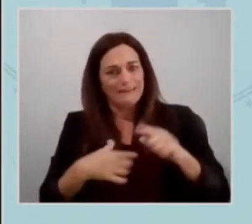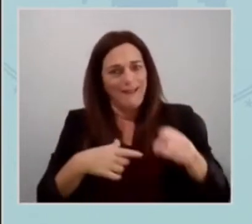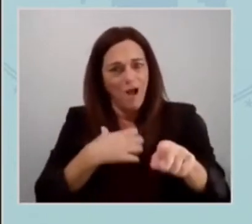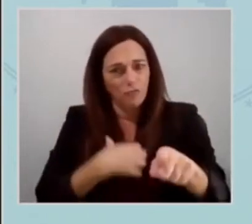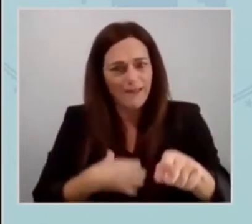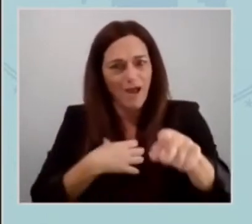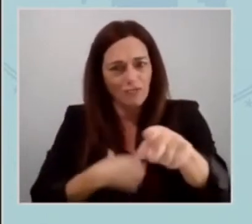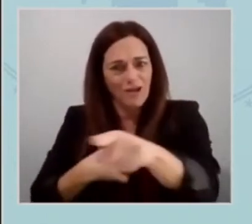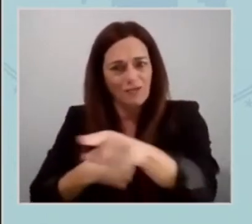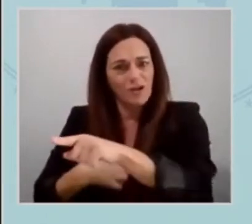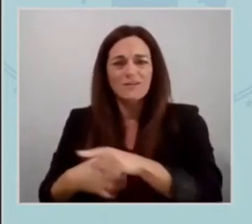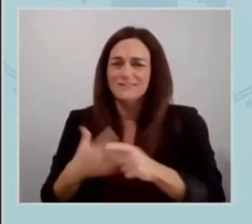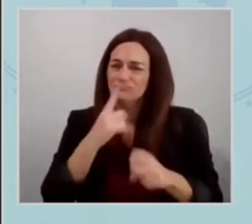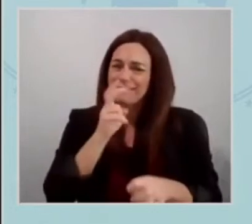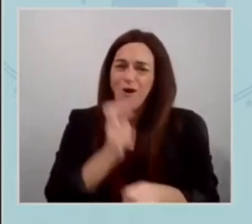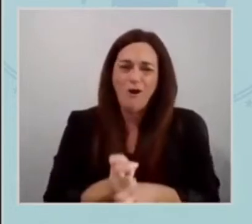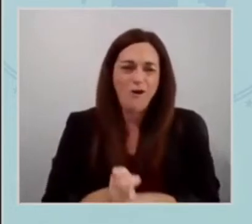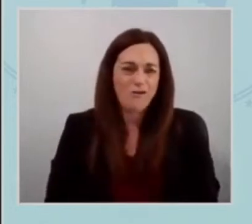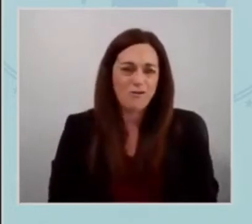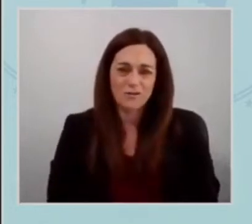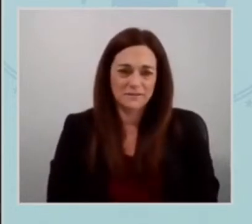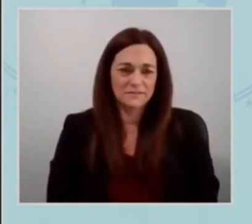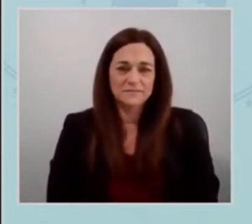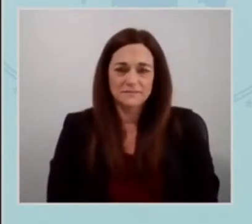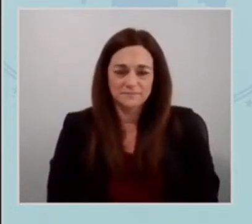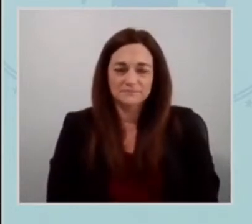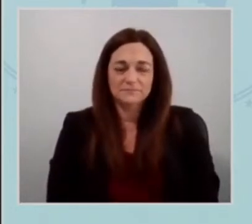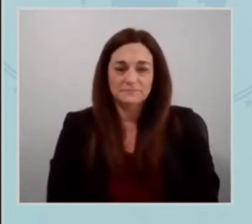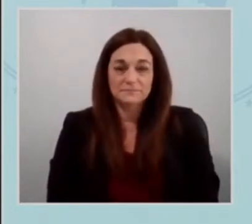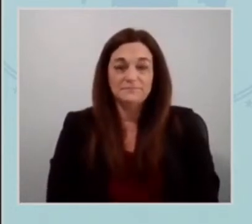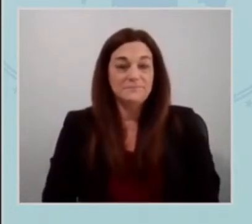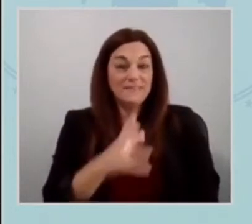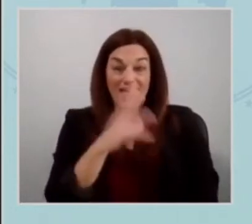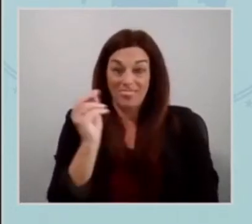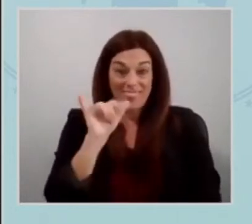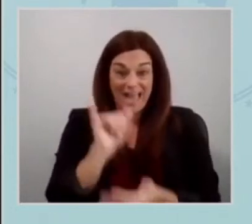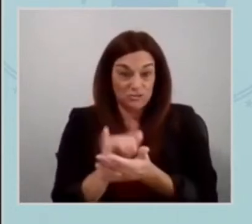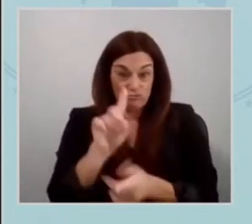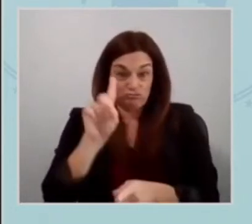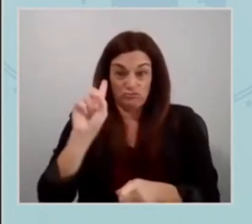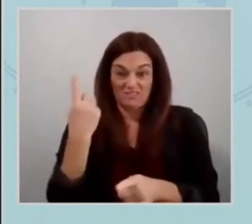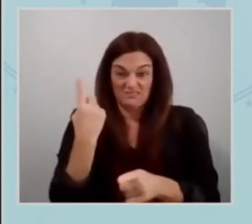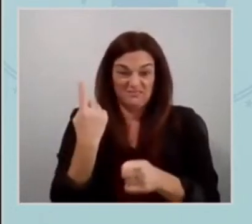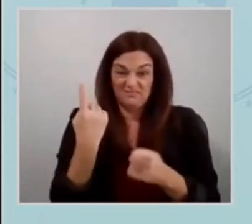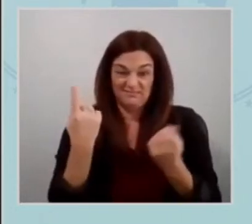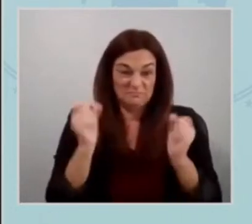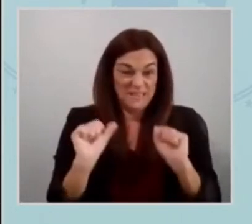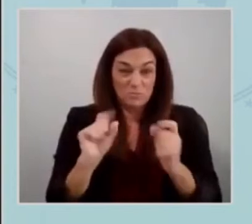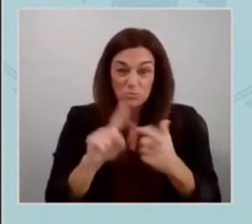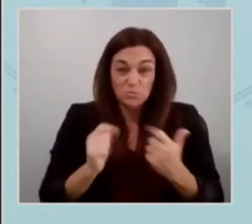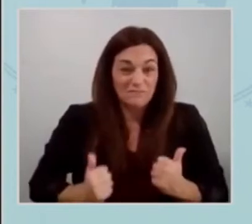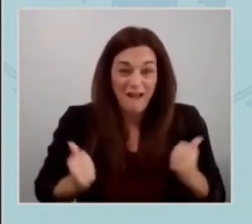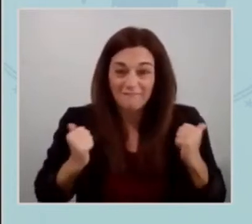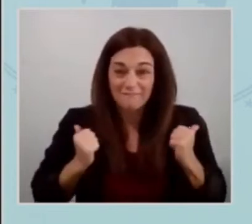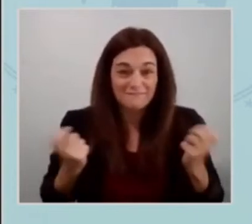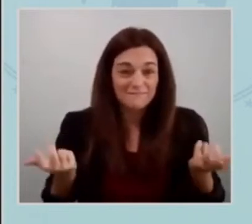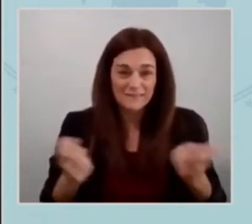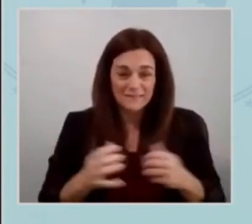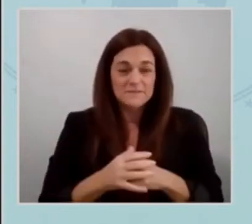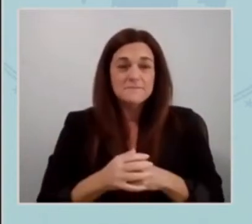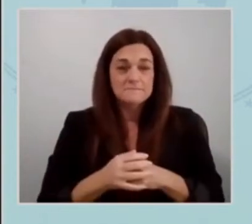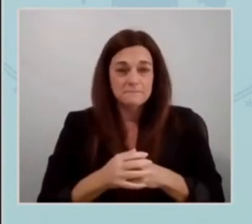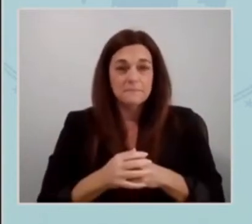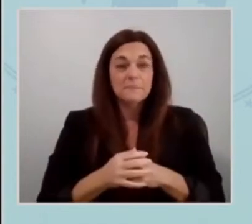to go before them, and they're still hungry. It it's it's hard, and that's